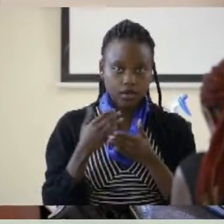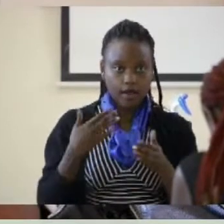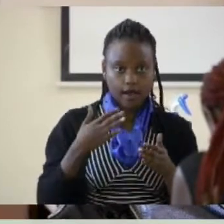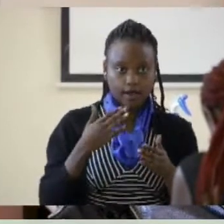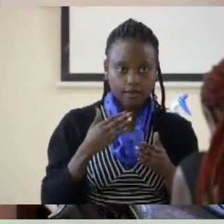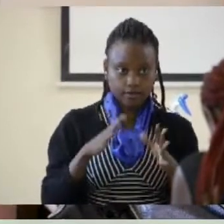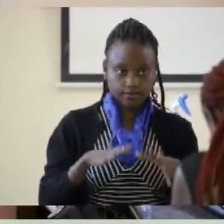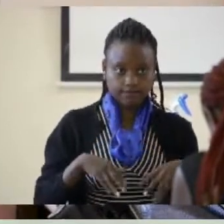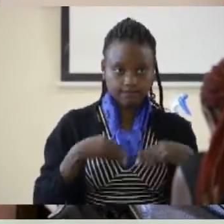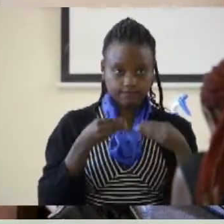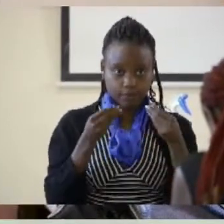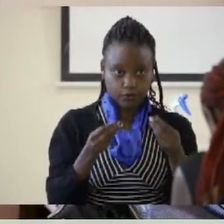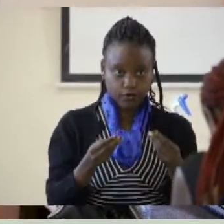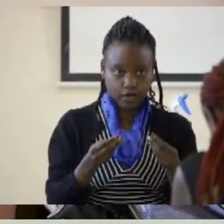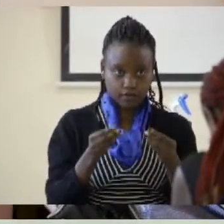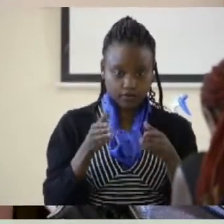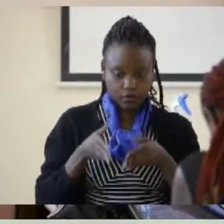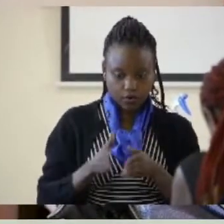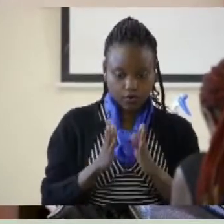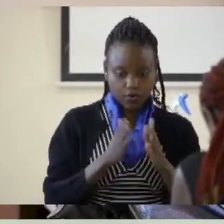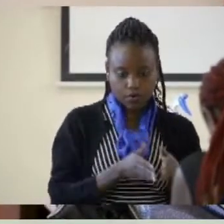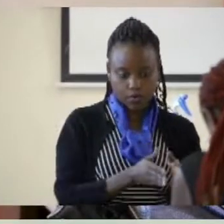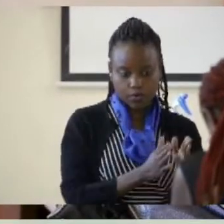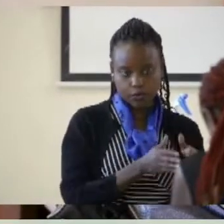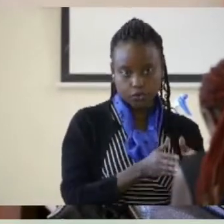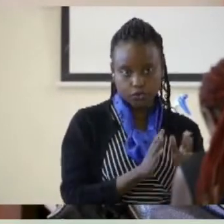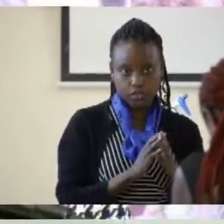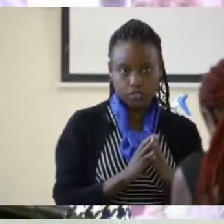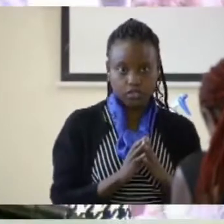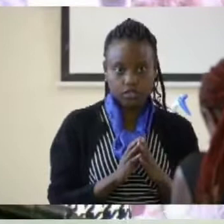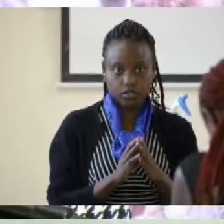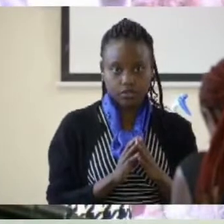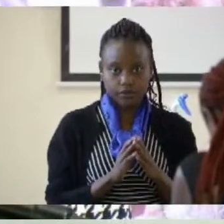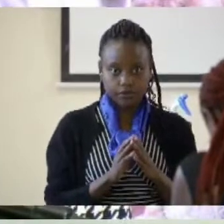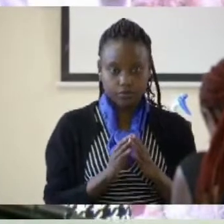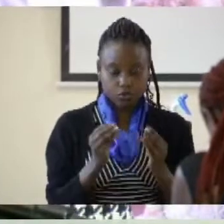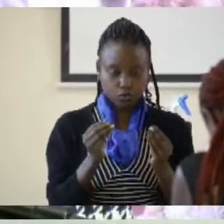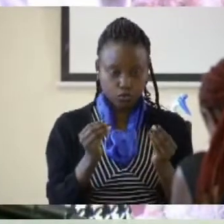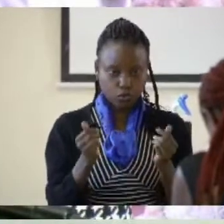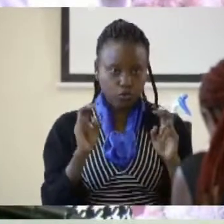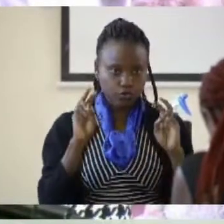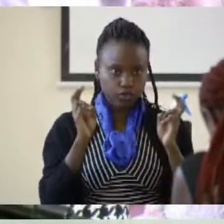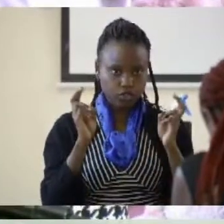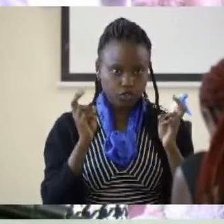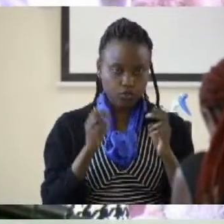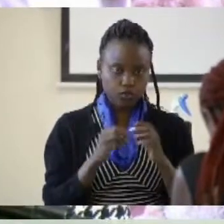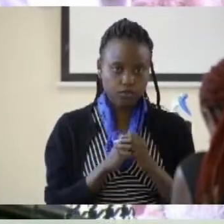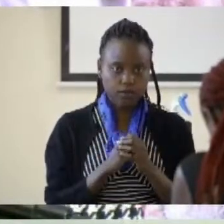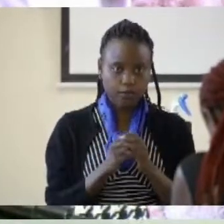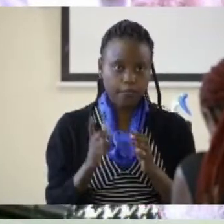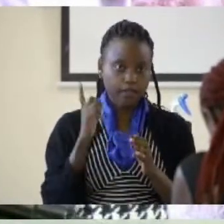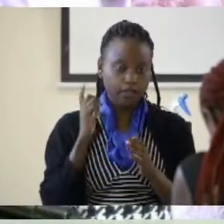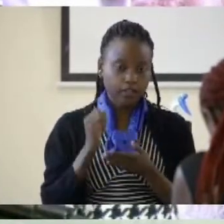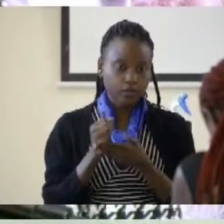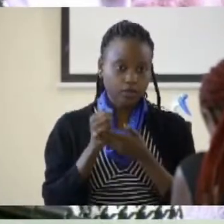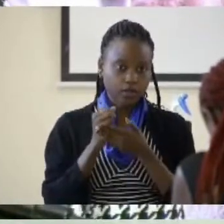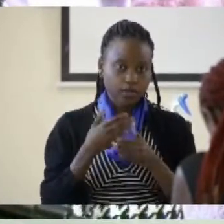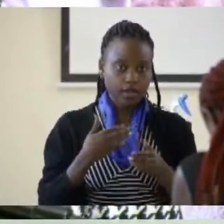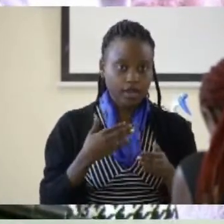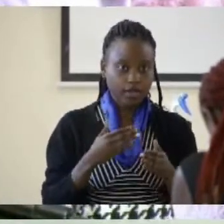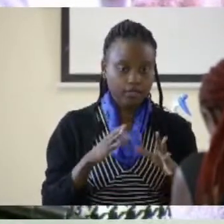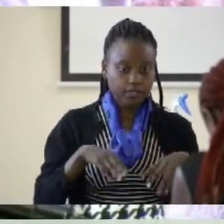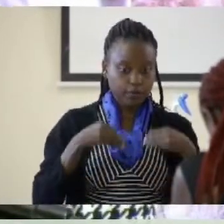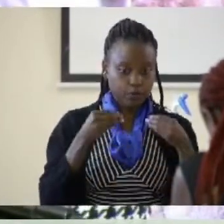provides for opportunities to tackle some of these issues. And the Legal Aid Act provides